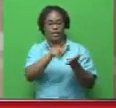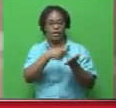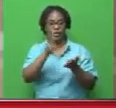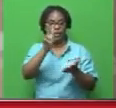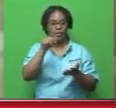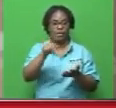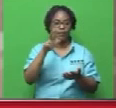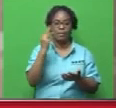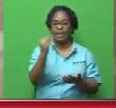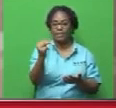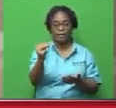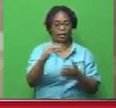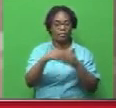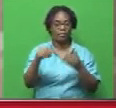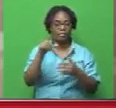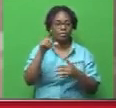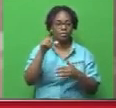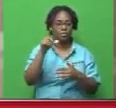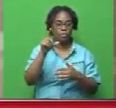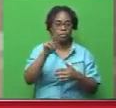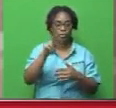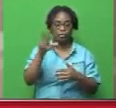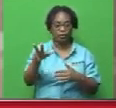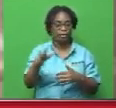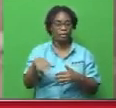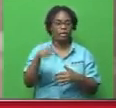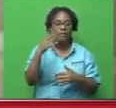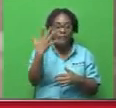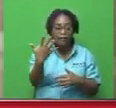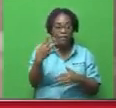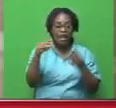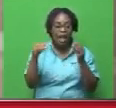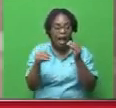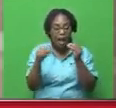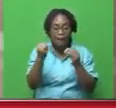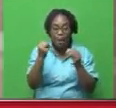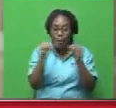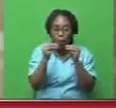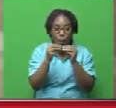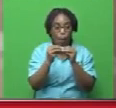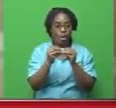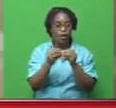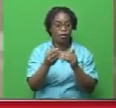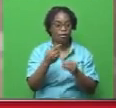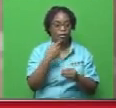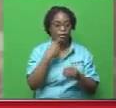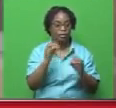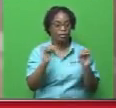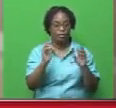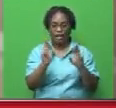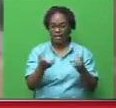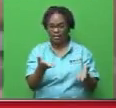in 2023, another $5 million estimated to get those offices ready. So clearly, they ain't going anywhere this year because there's